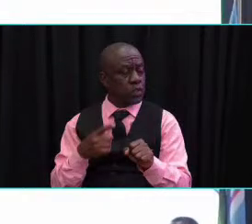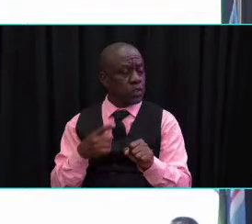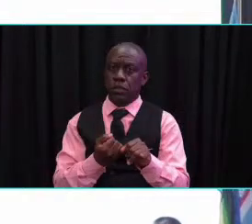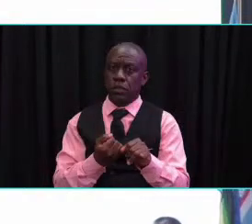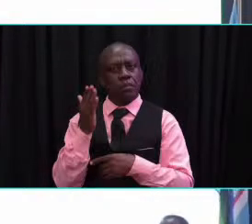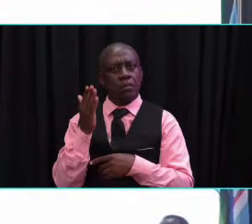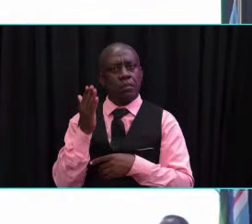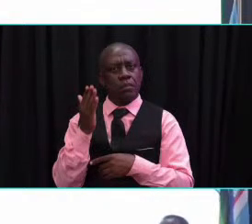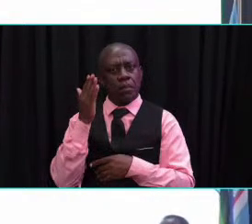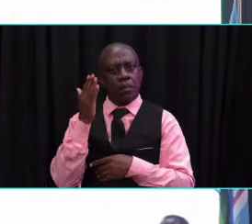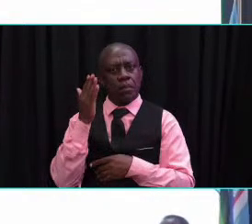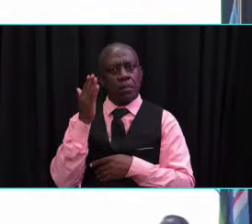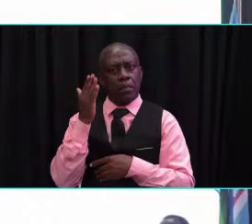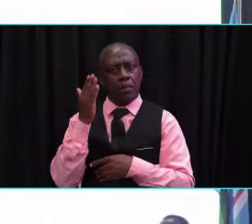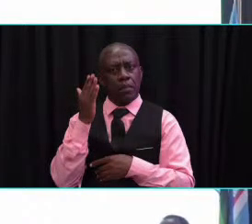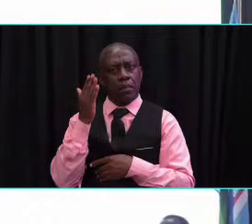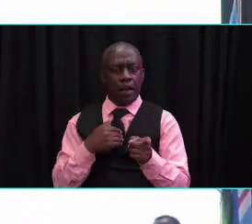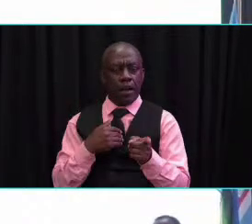education?